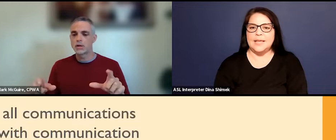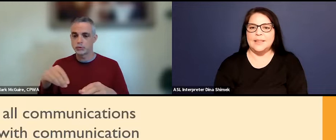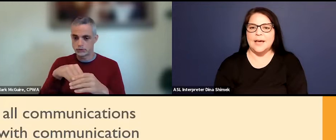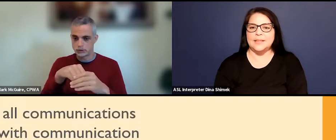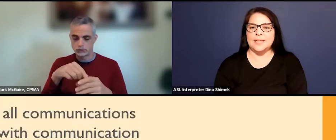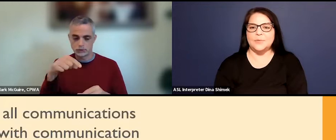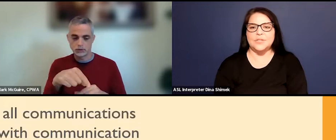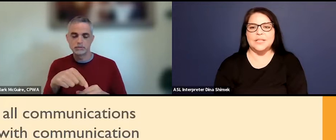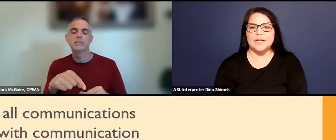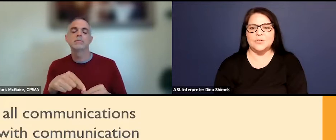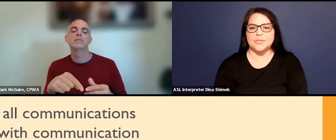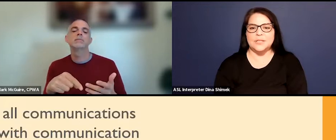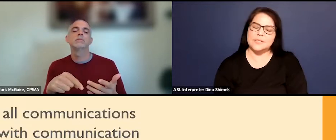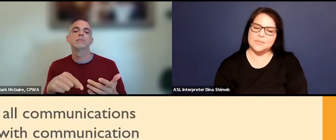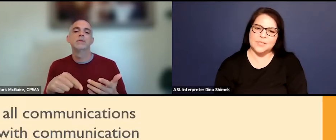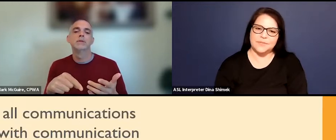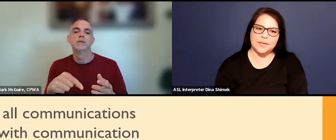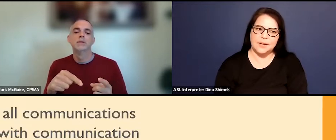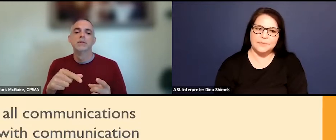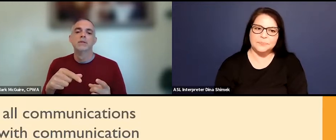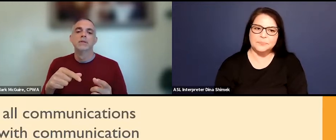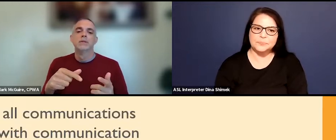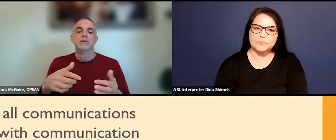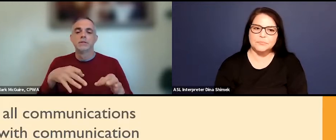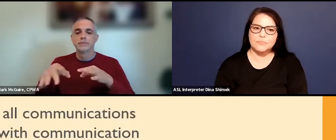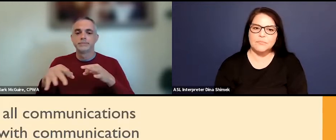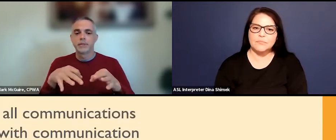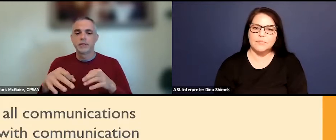And in that, the language that they use in this specific law,